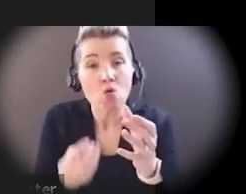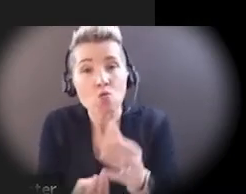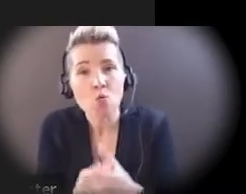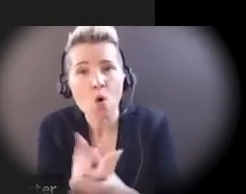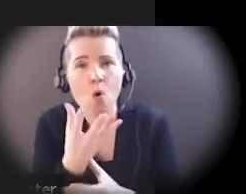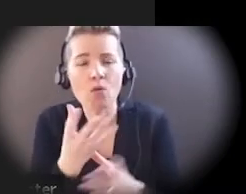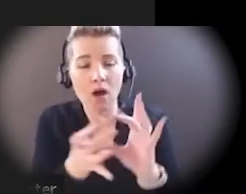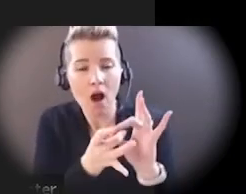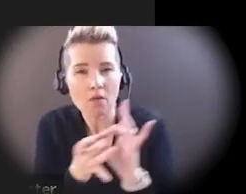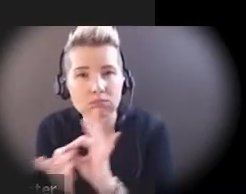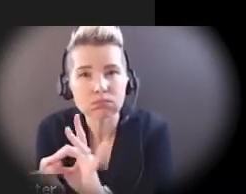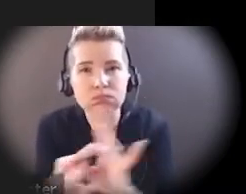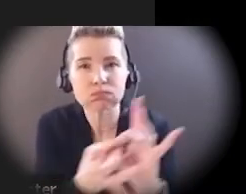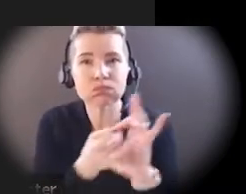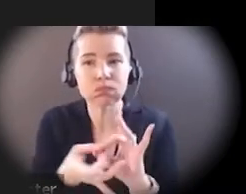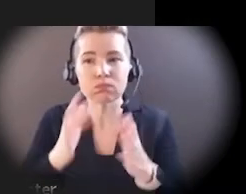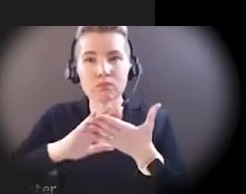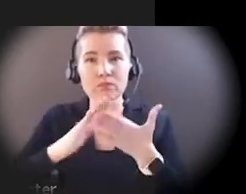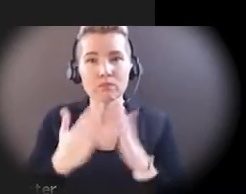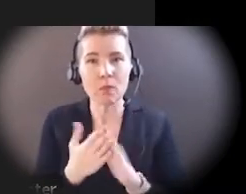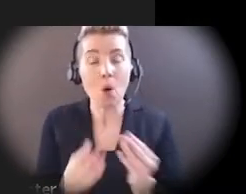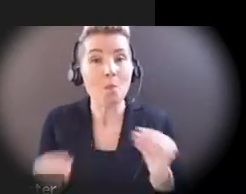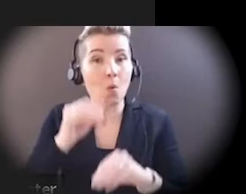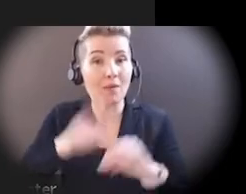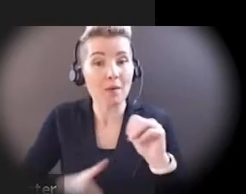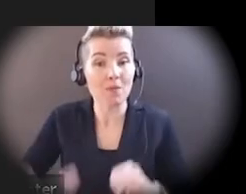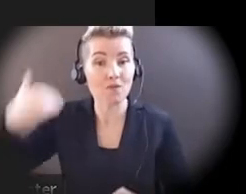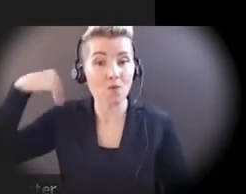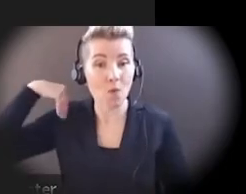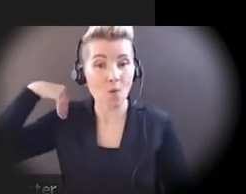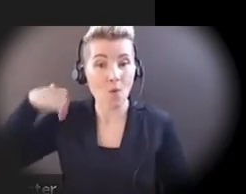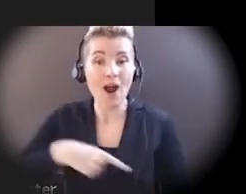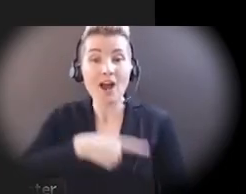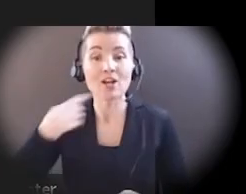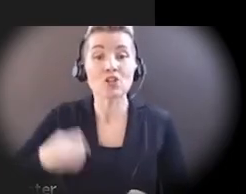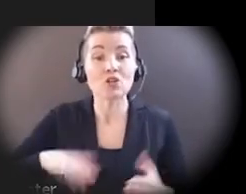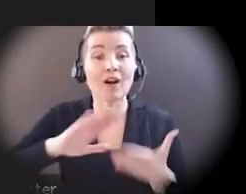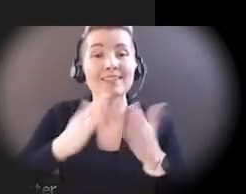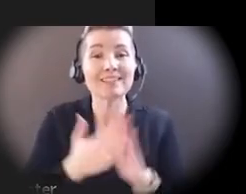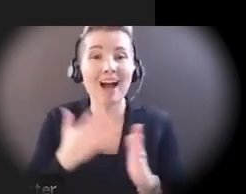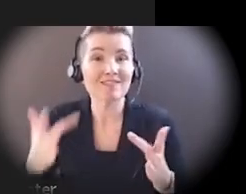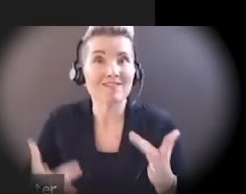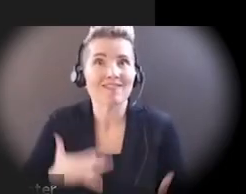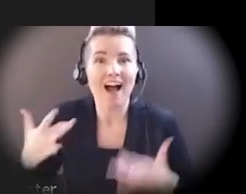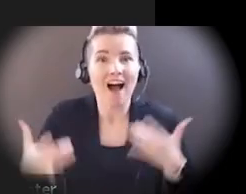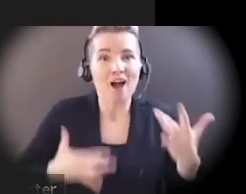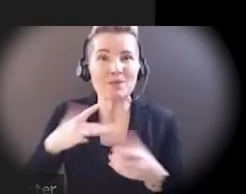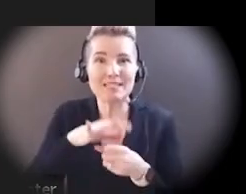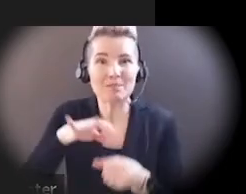than ever. These things are part of Chinatown's vibrant spirit.